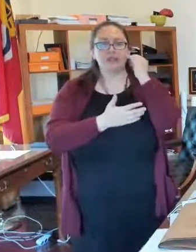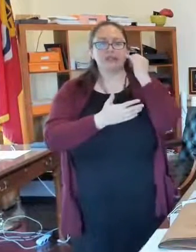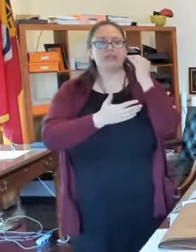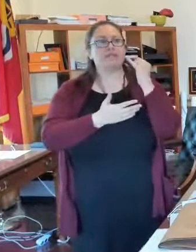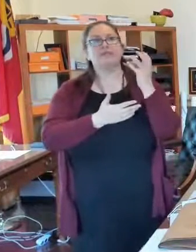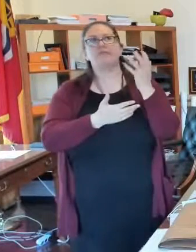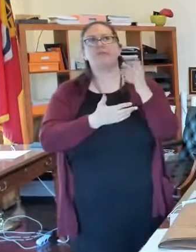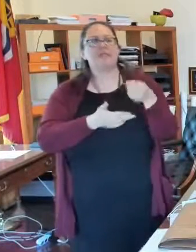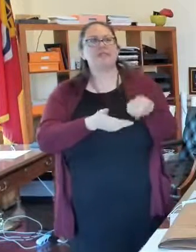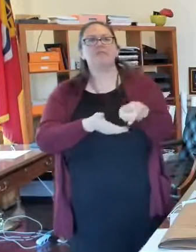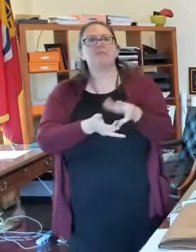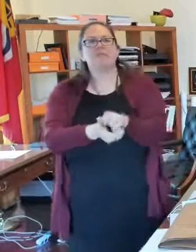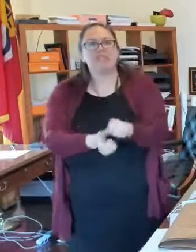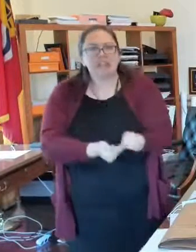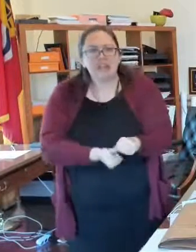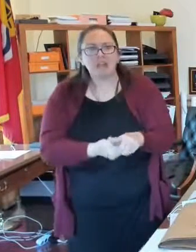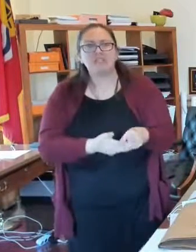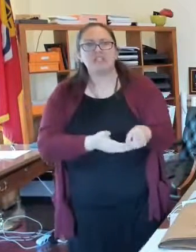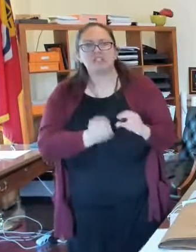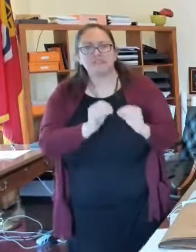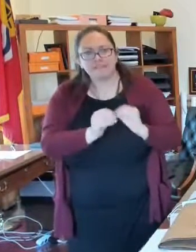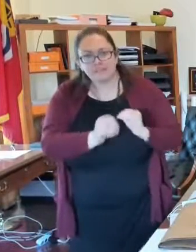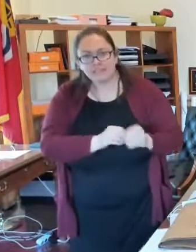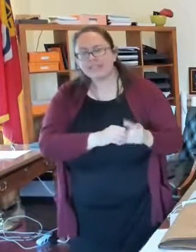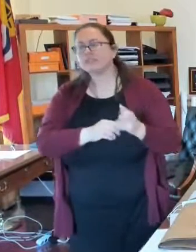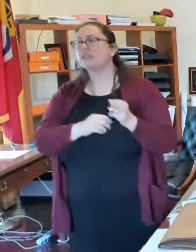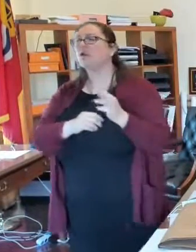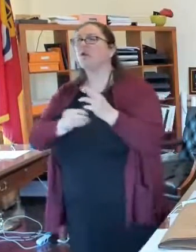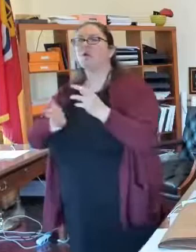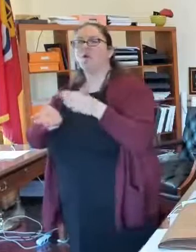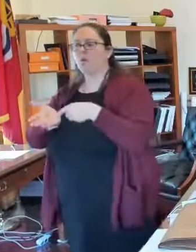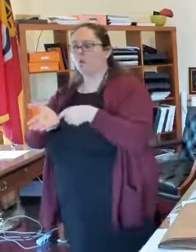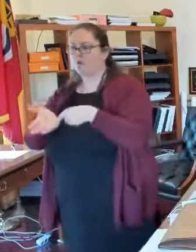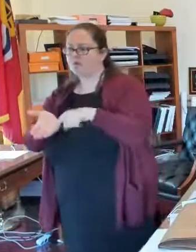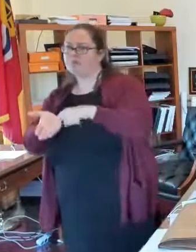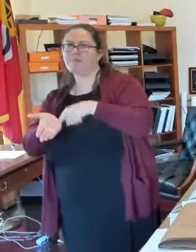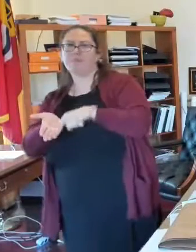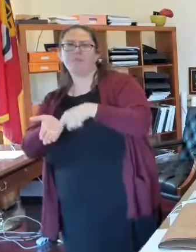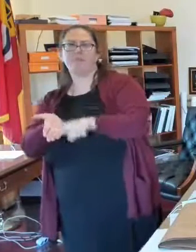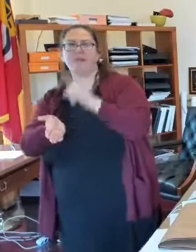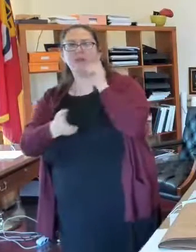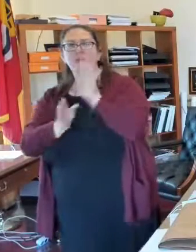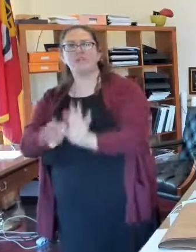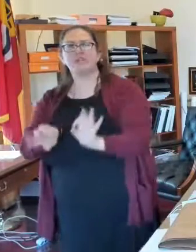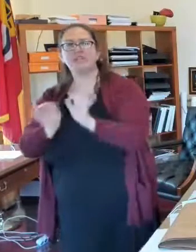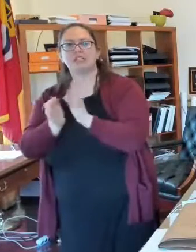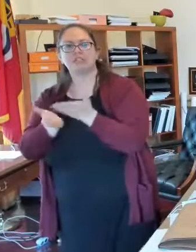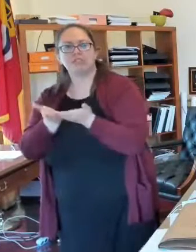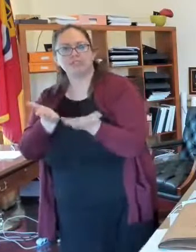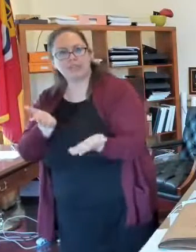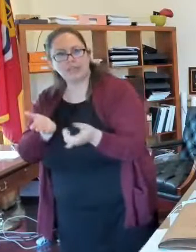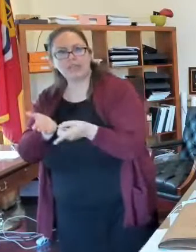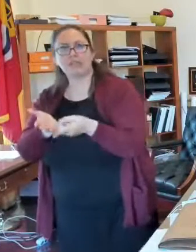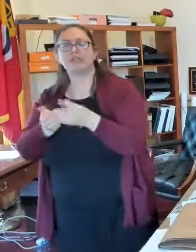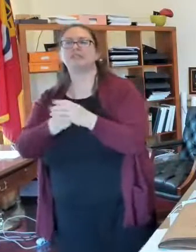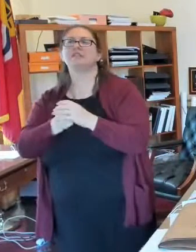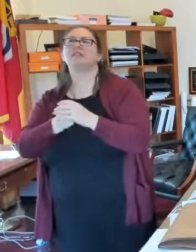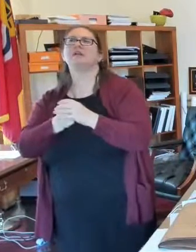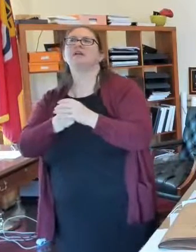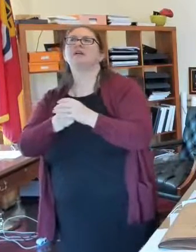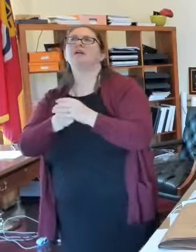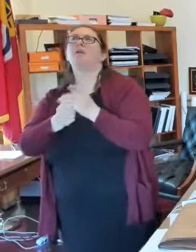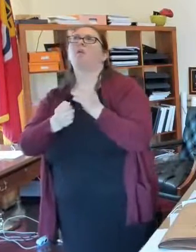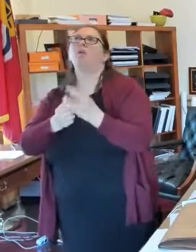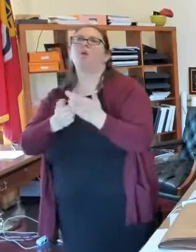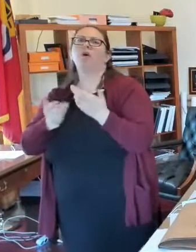property damage or vandalism, if the payments are made to suppliers of essential goods, and of course,